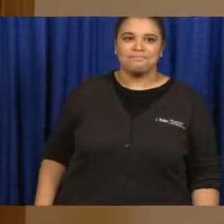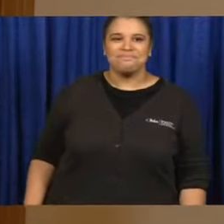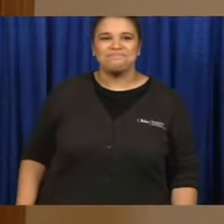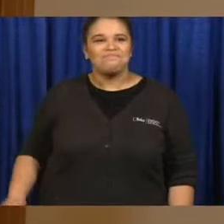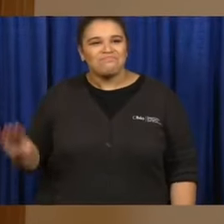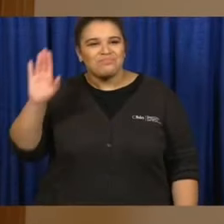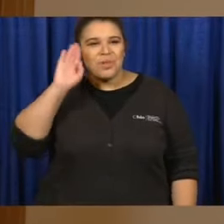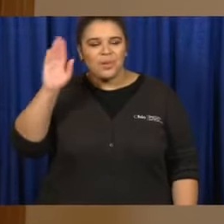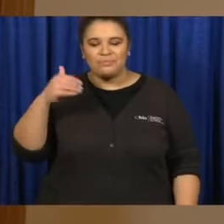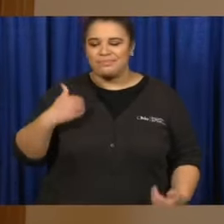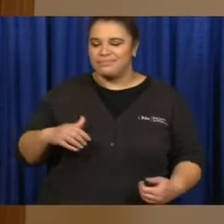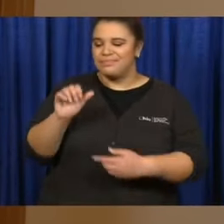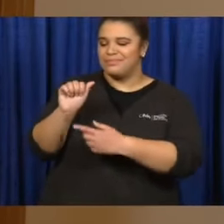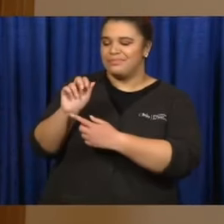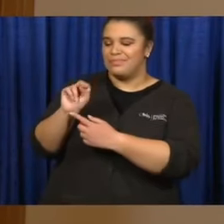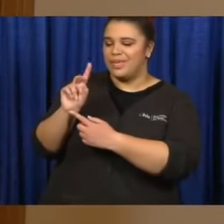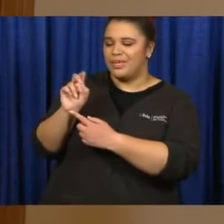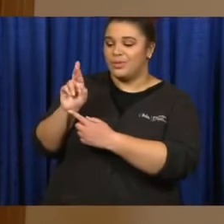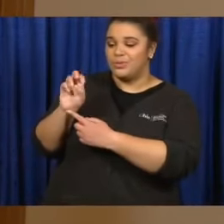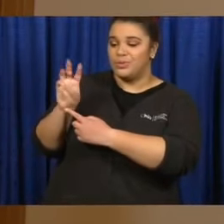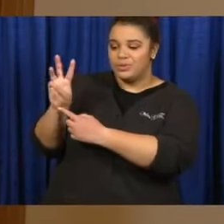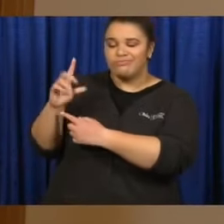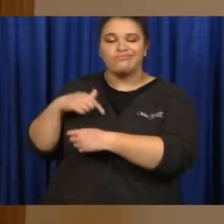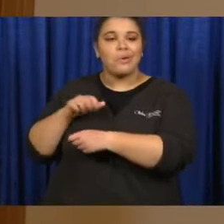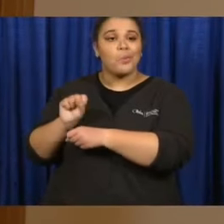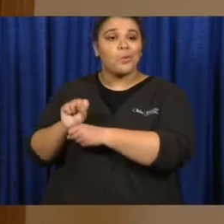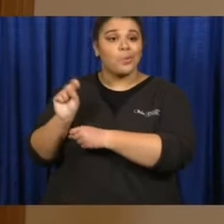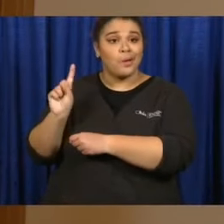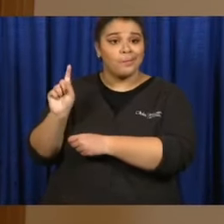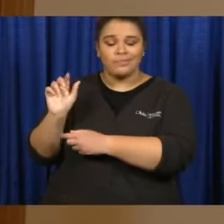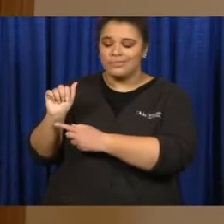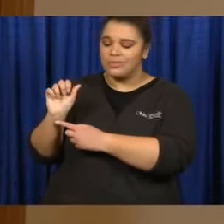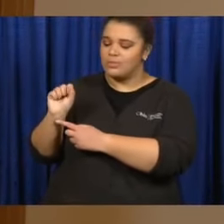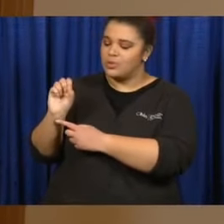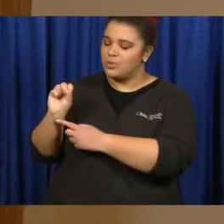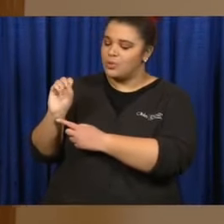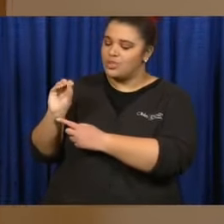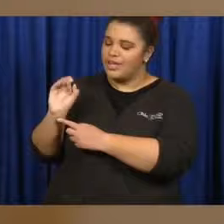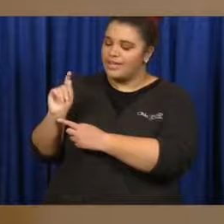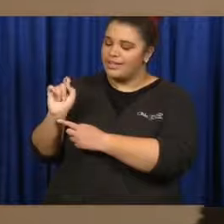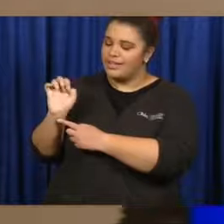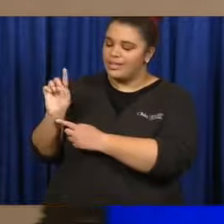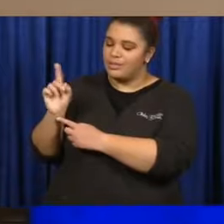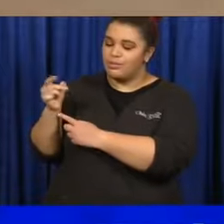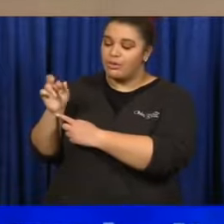Hello, Andrew Welsh-Huggins with the Associated Press. This question is for the Lieutenant Governor.